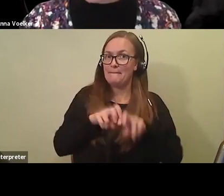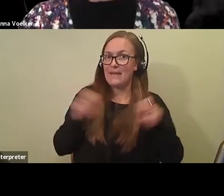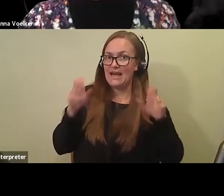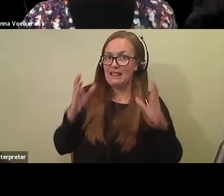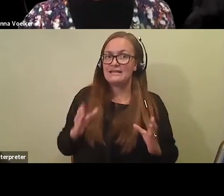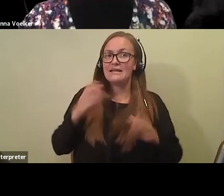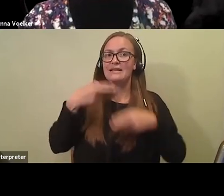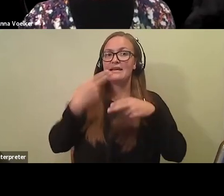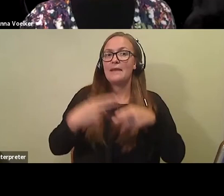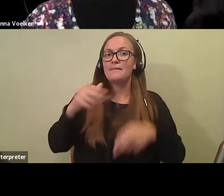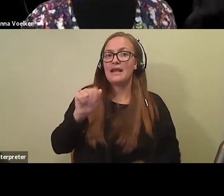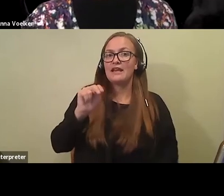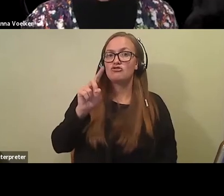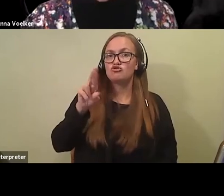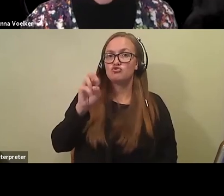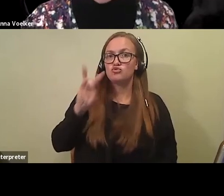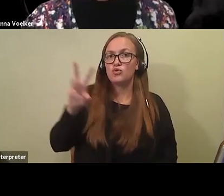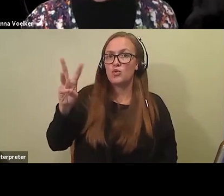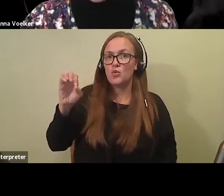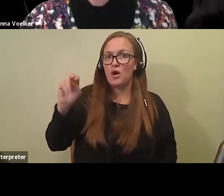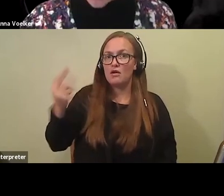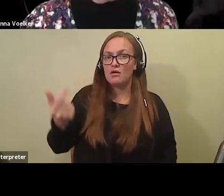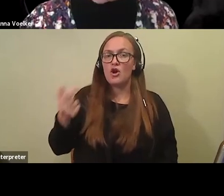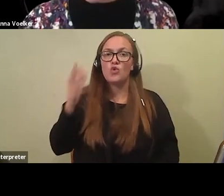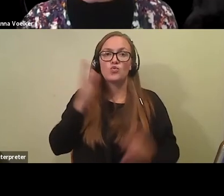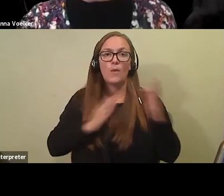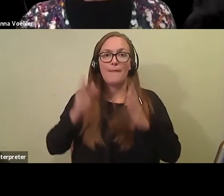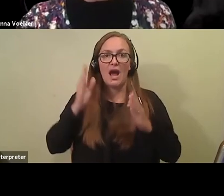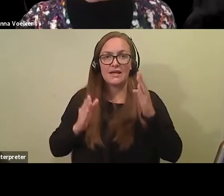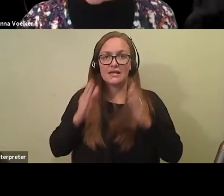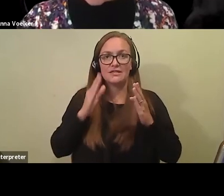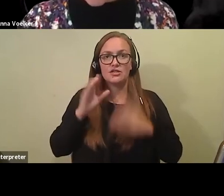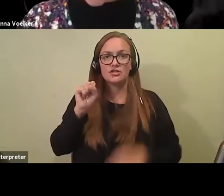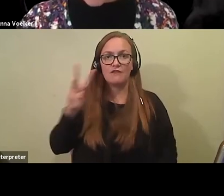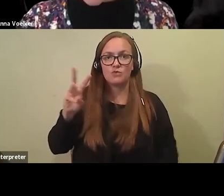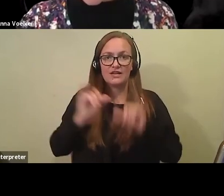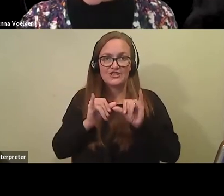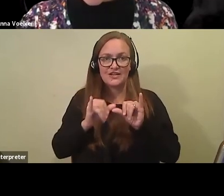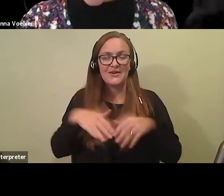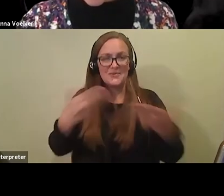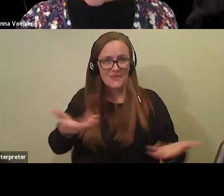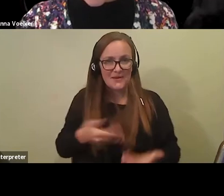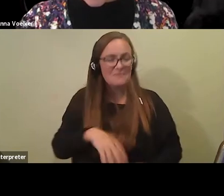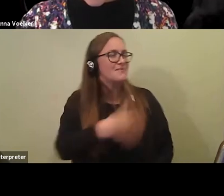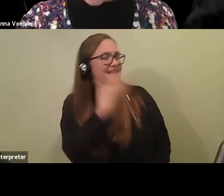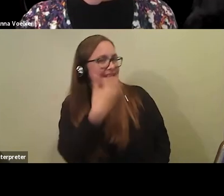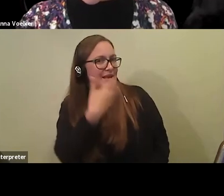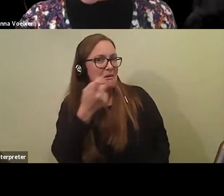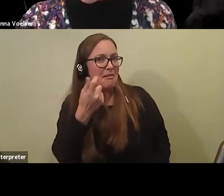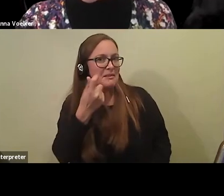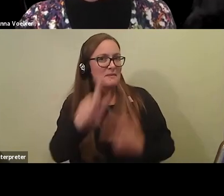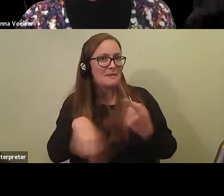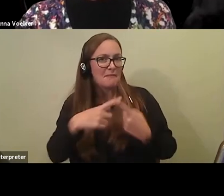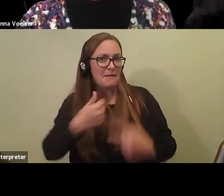Wong, who is our robotics software engineer. Welcome, Andrew. Thanks, Anna. So a little bit about myself. I went